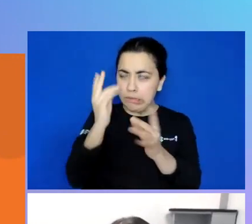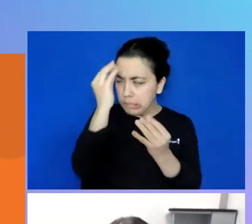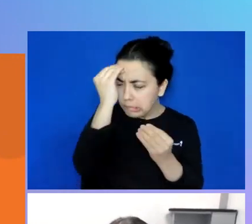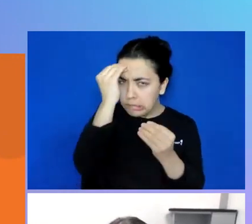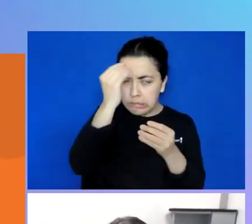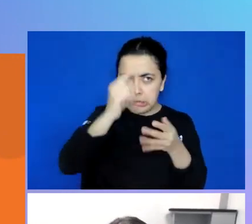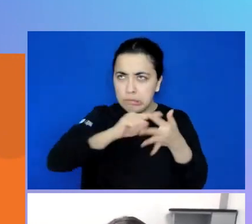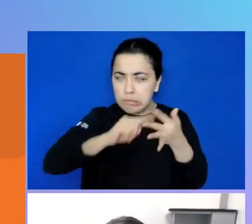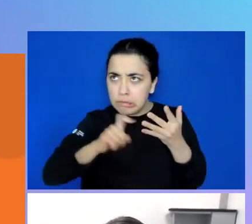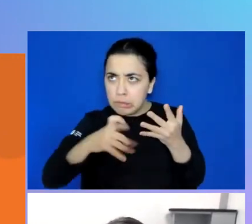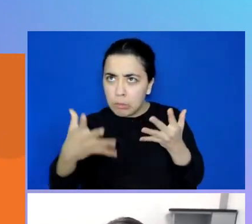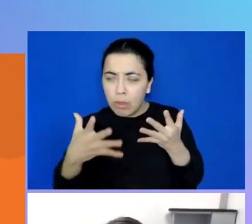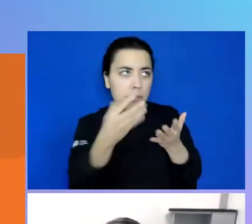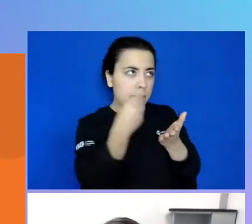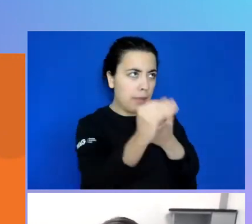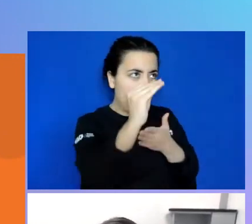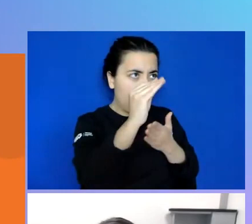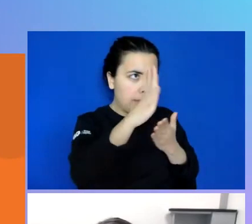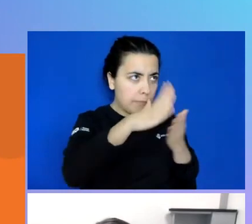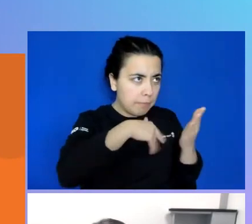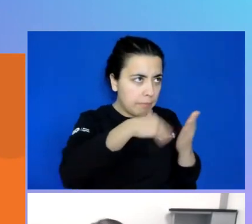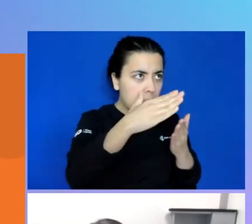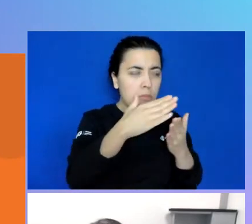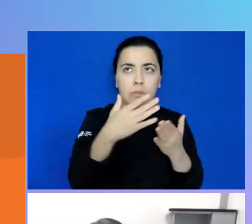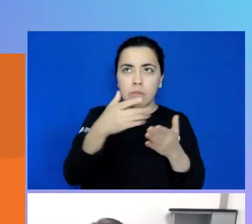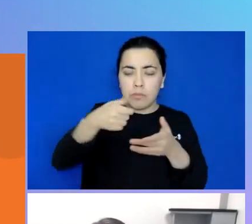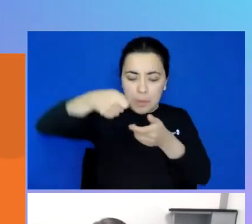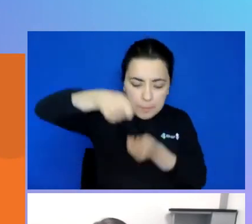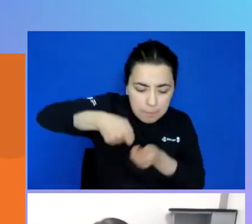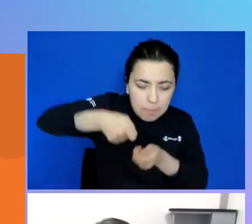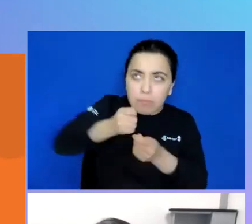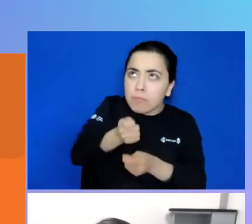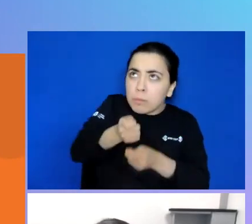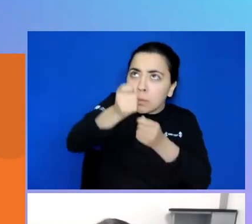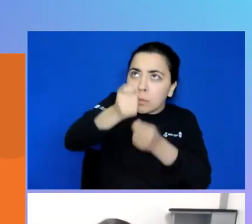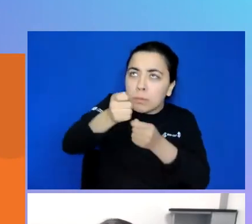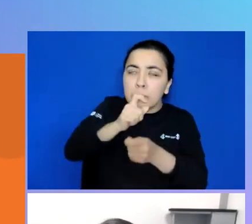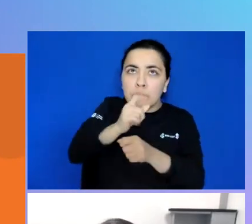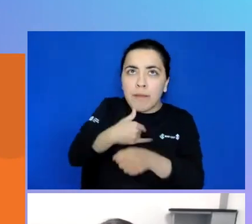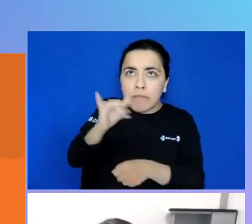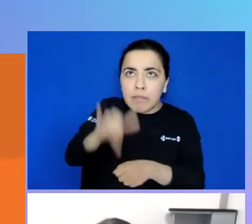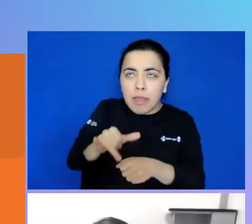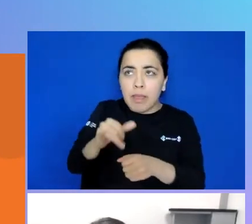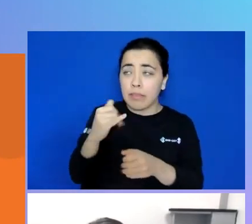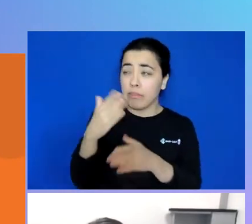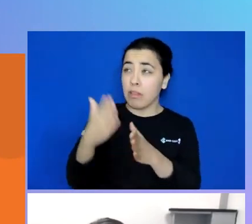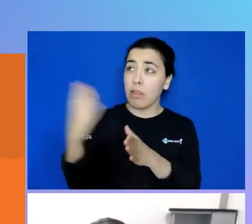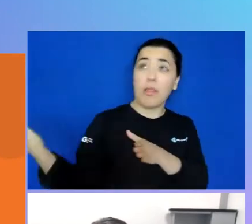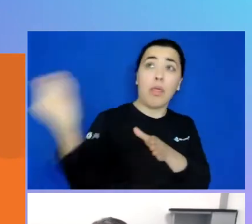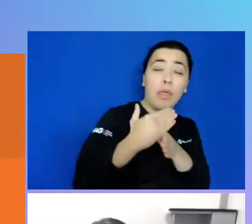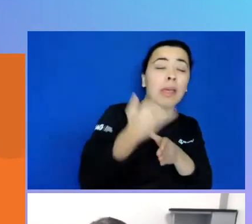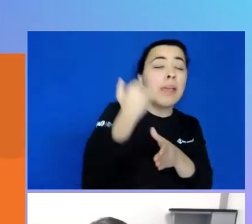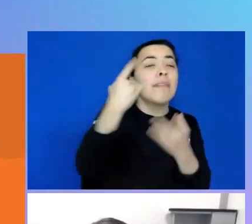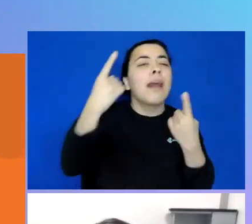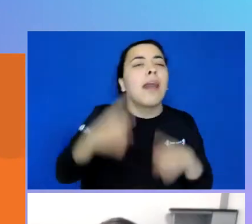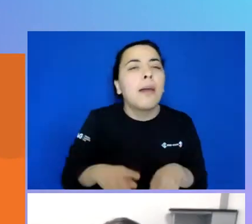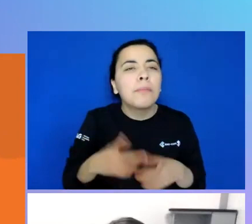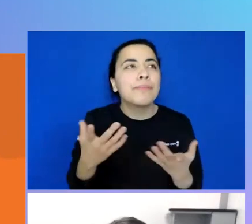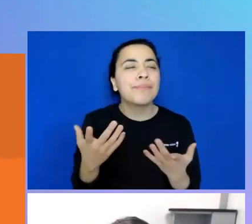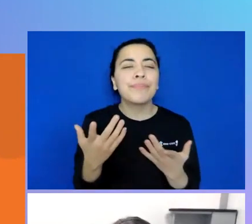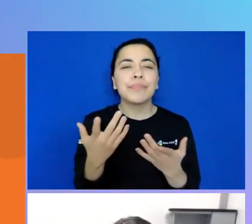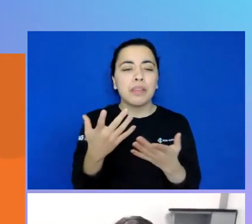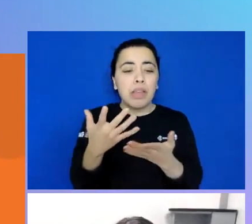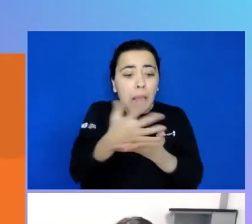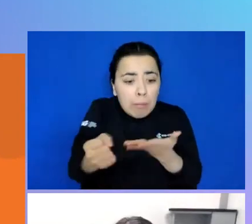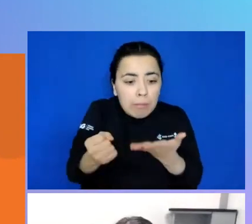make sure that you have brushes. And then when something comes in and disrupts your process, say running out of paint, you also have to